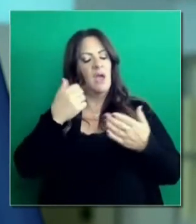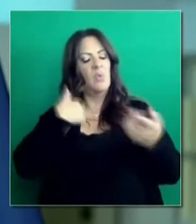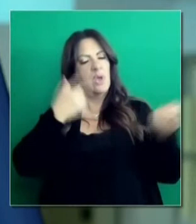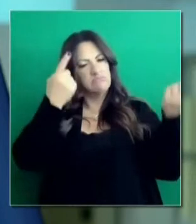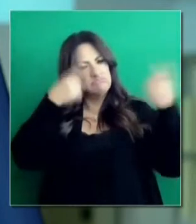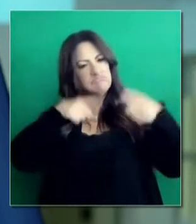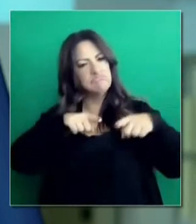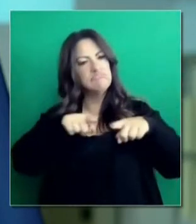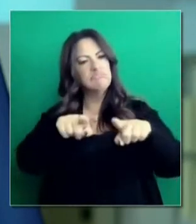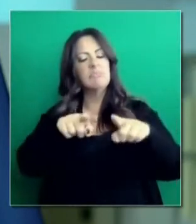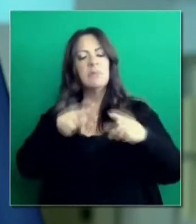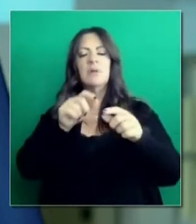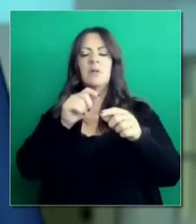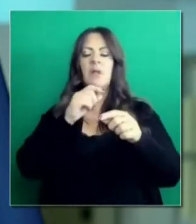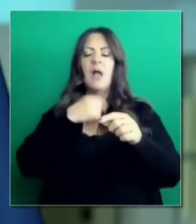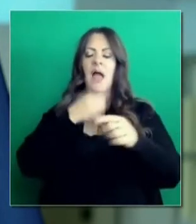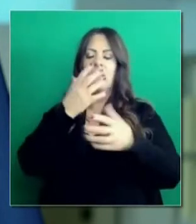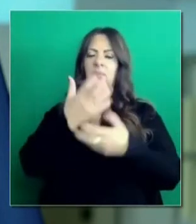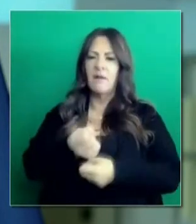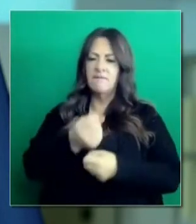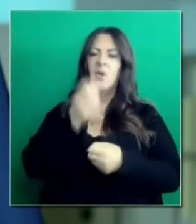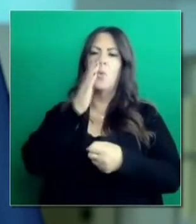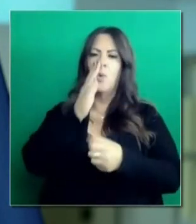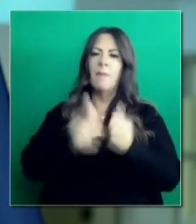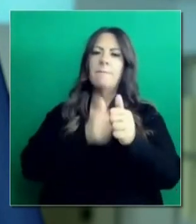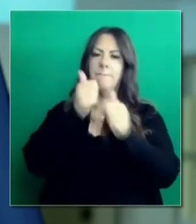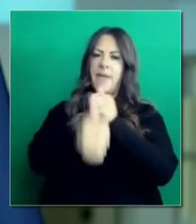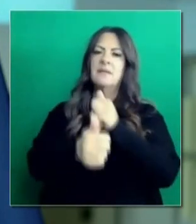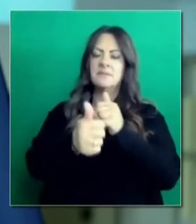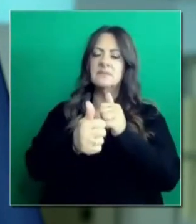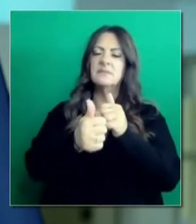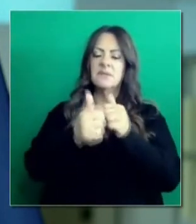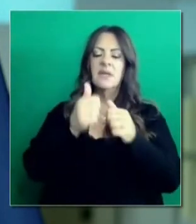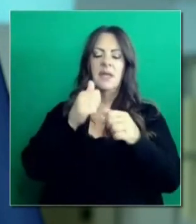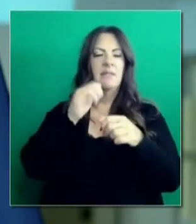confident, will get us across the line and get a good contract for everybody.